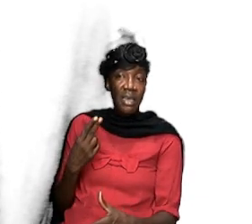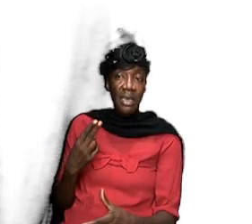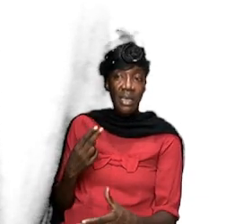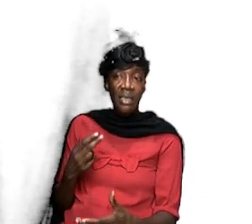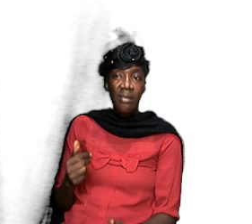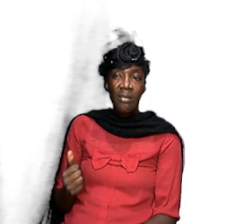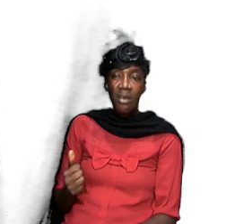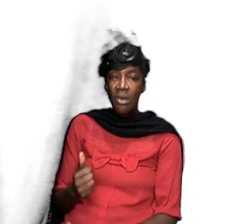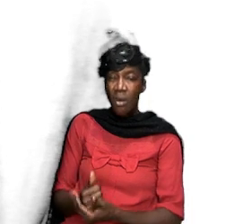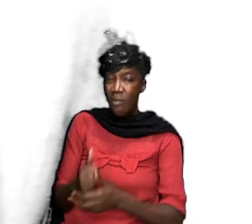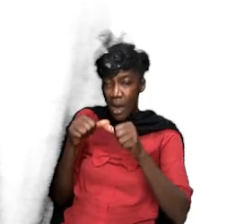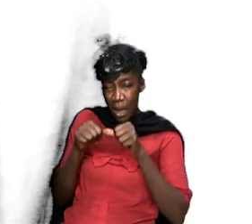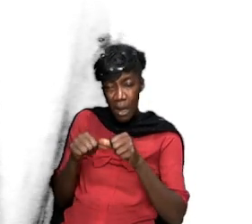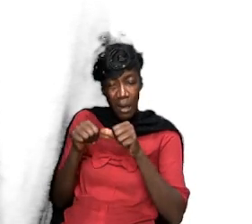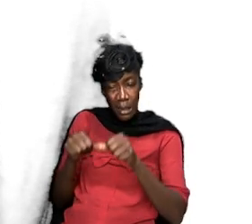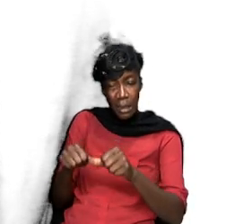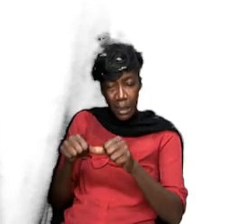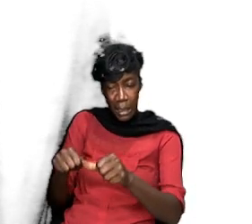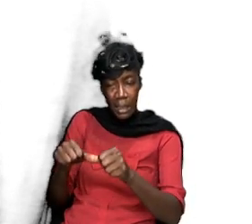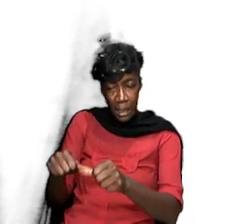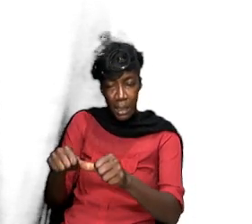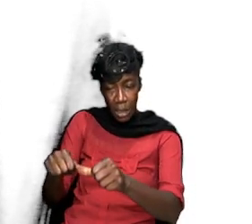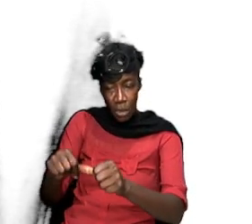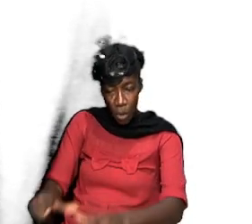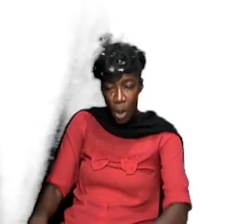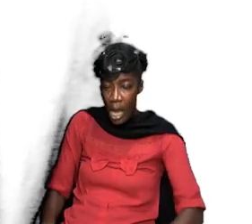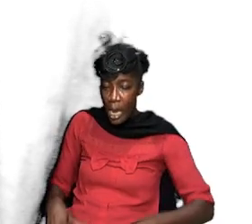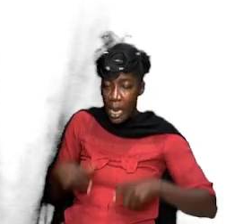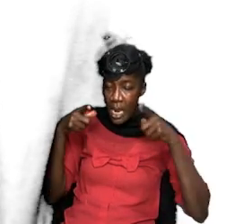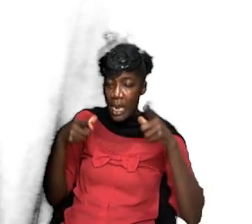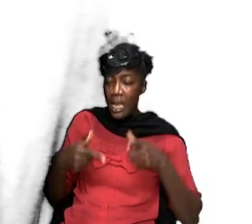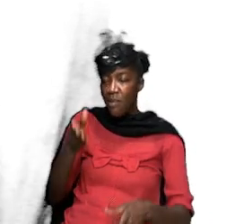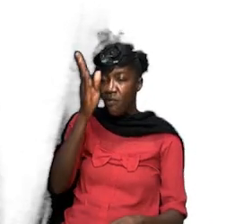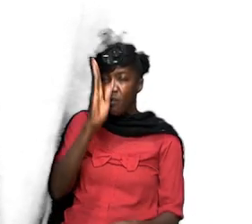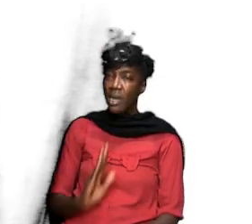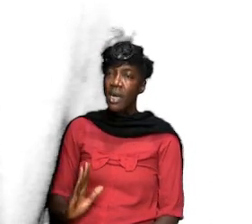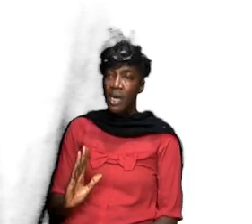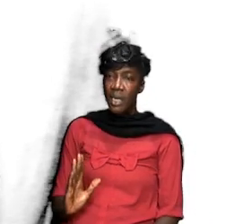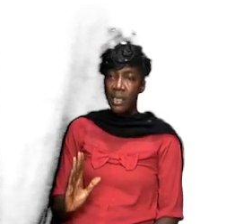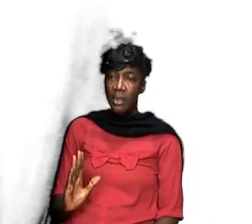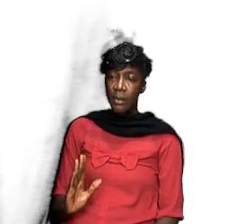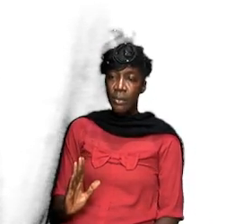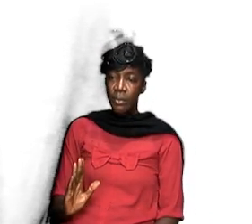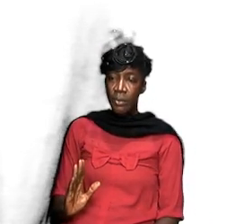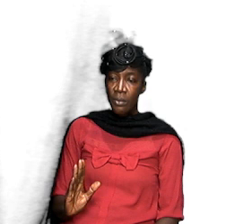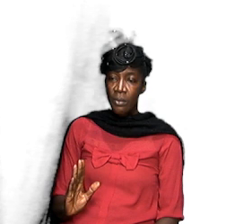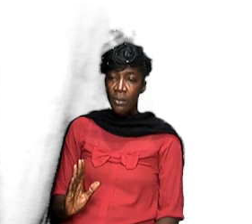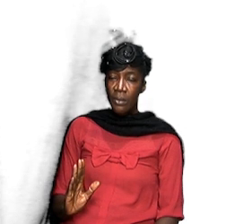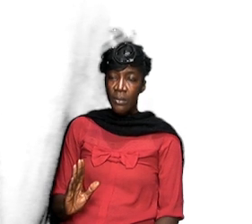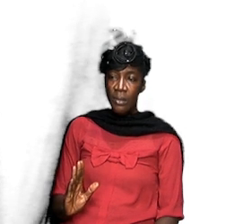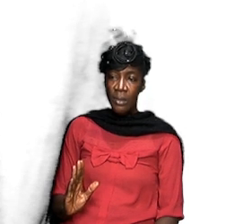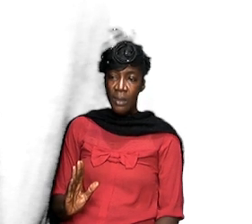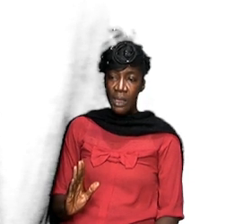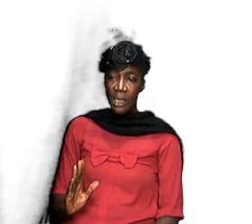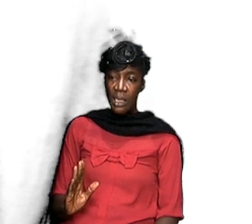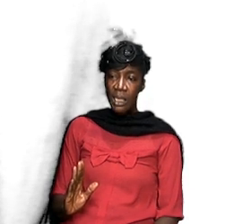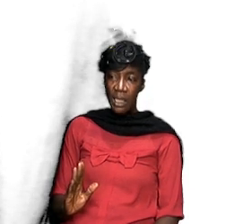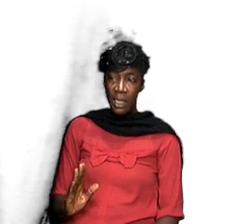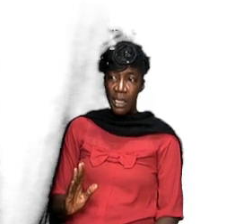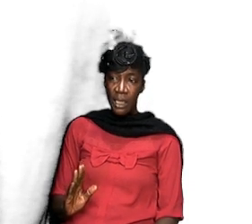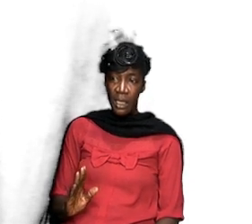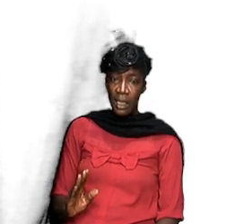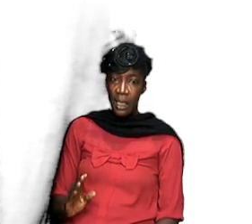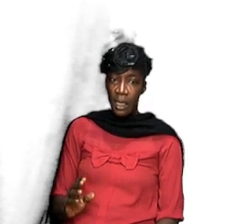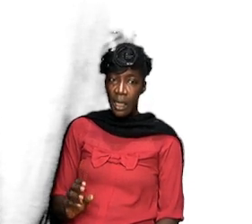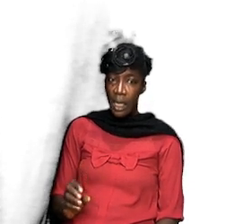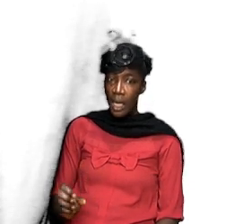have a determination to live for God. You know, as we look at the life of Saul, Saul wasn't like what we